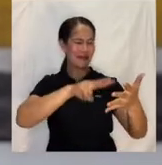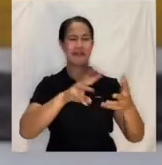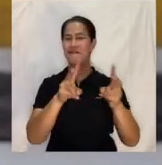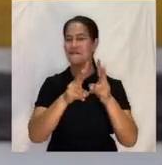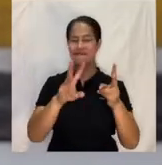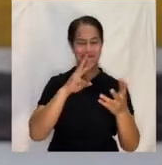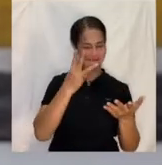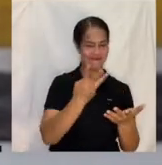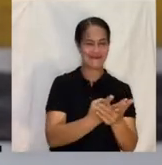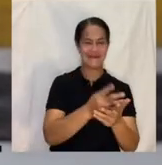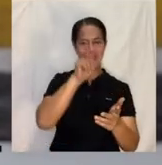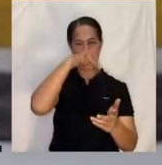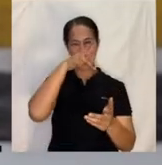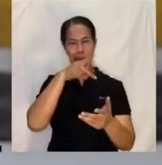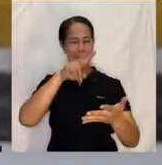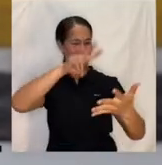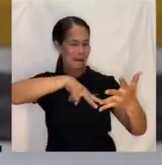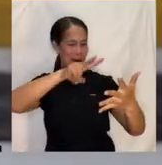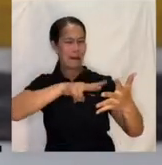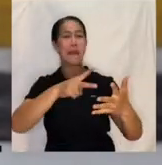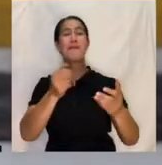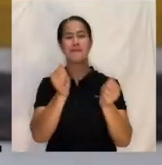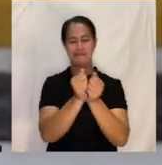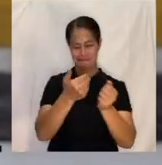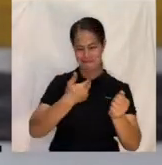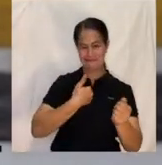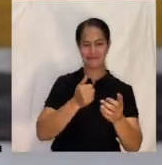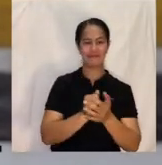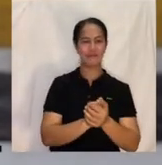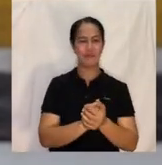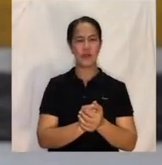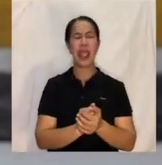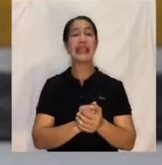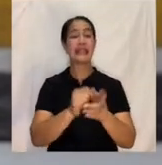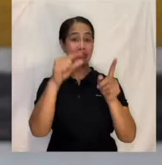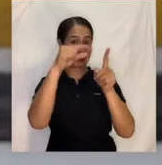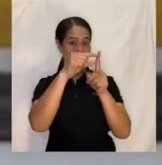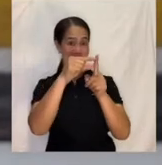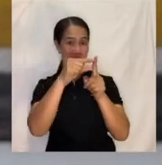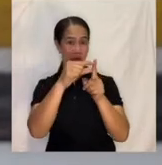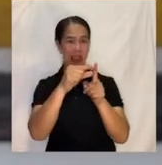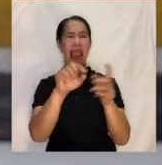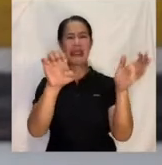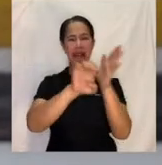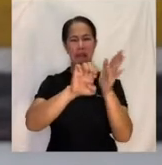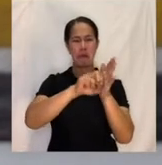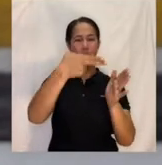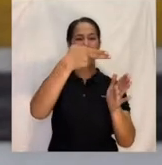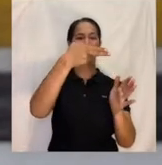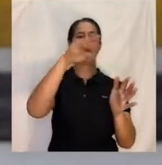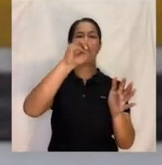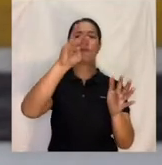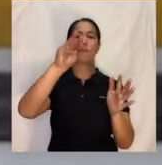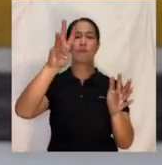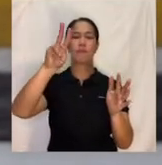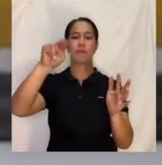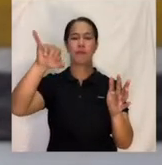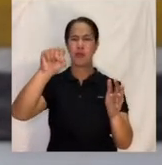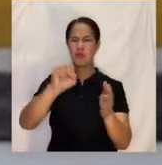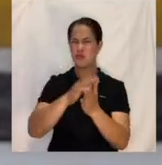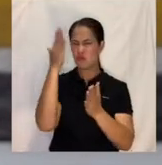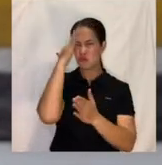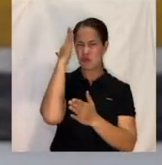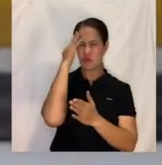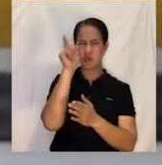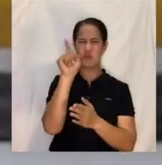very well, kids. Thank you for reading these words with me. These words are examples of homonyms. Do